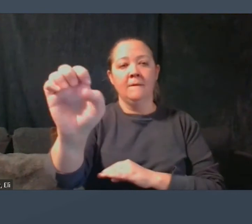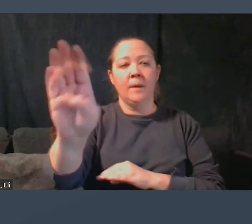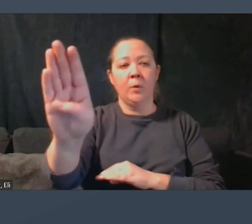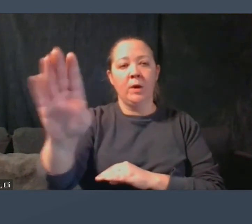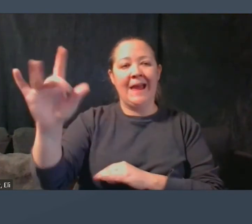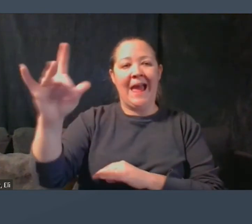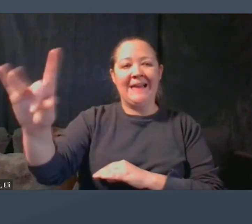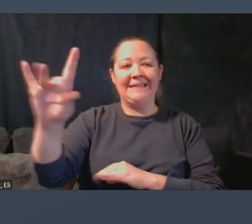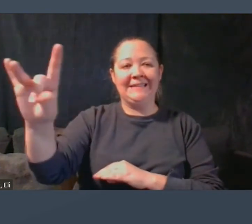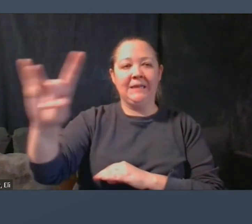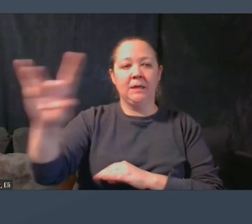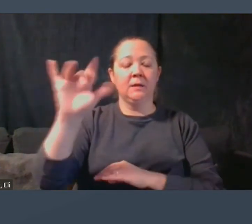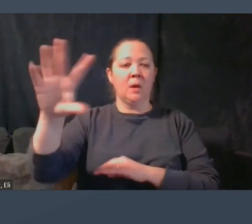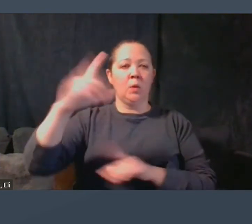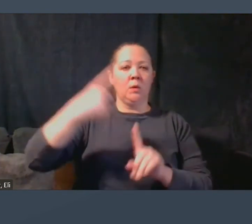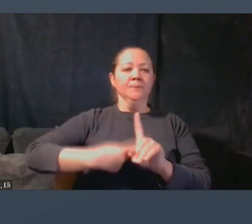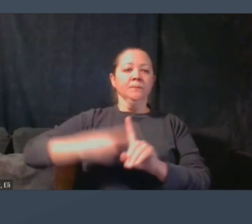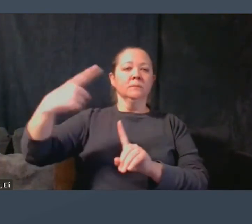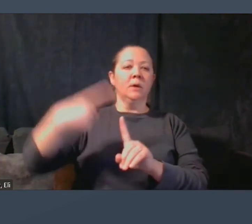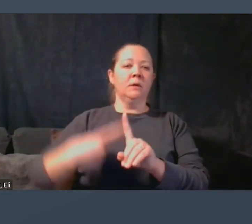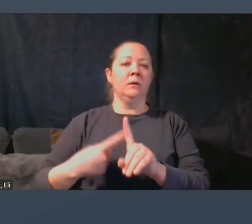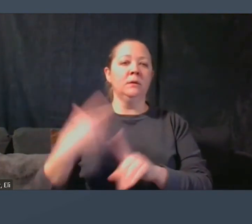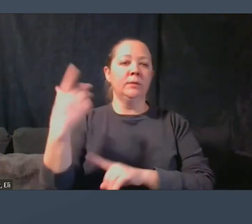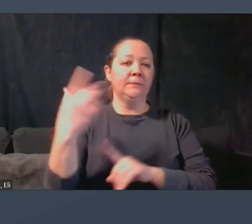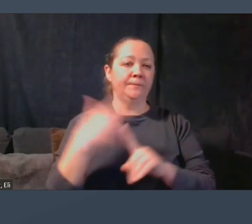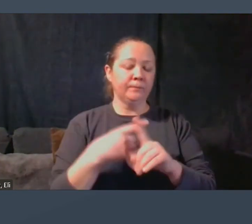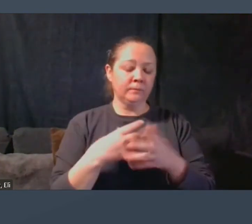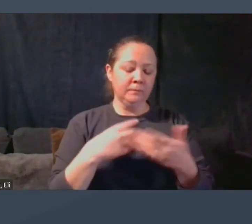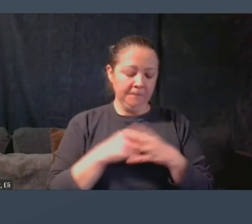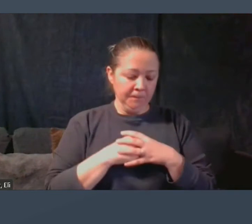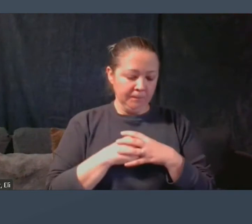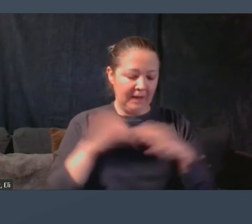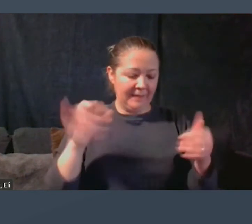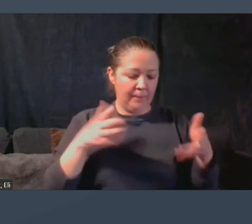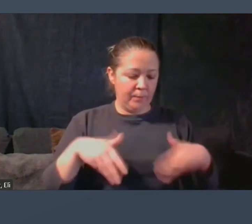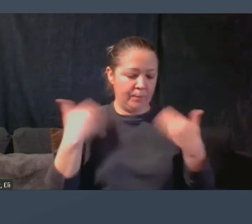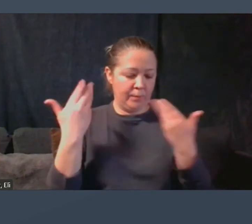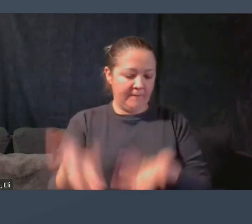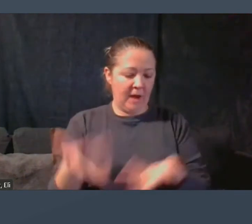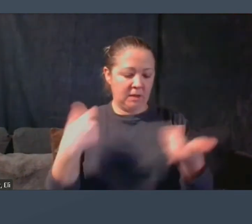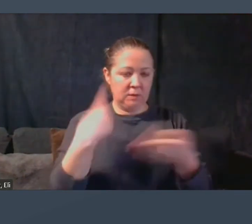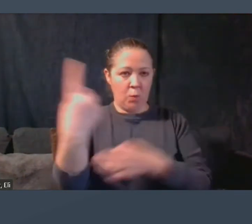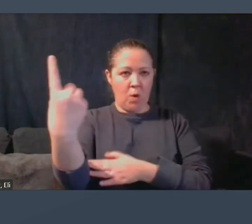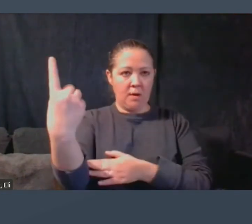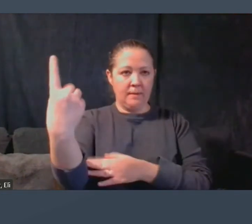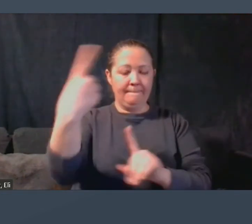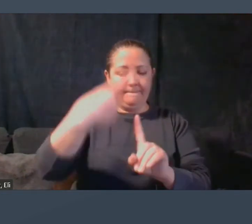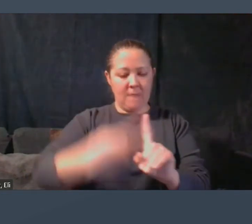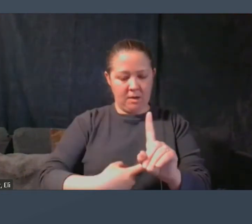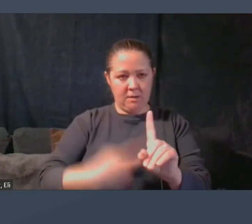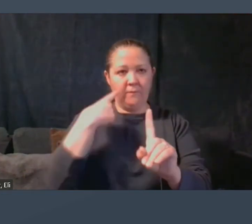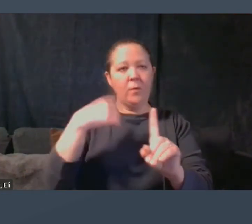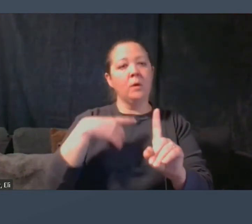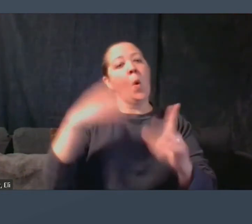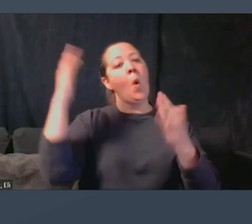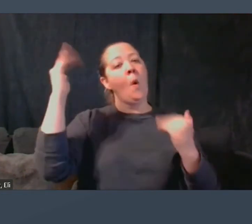That gives us a month to really, you know, hopefully have a robust discussion